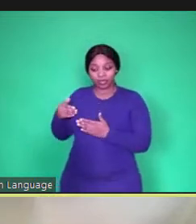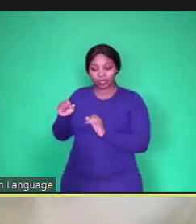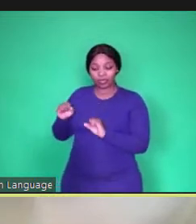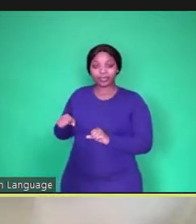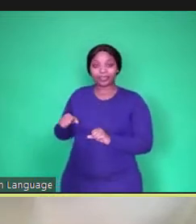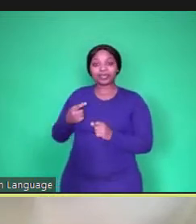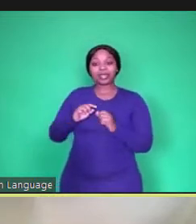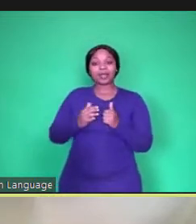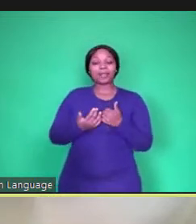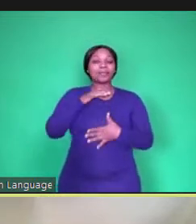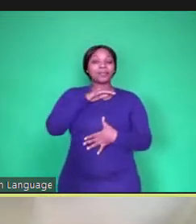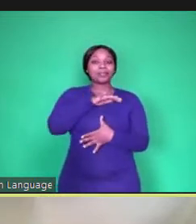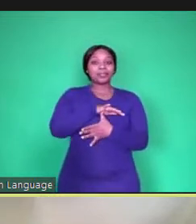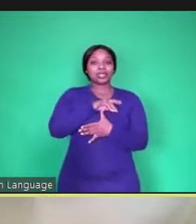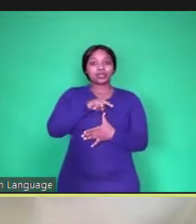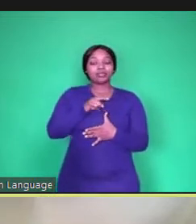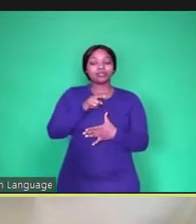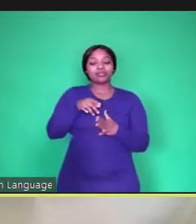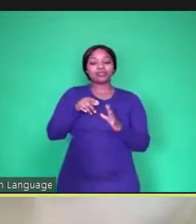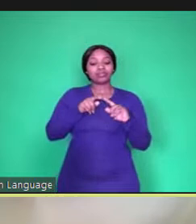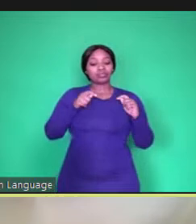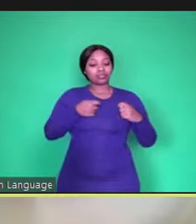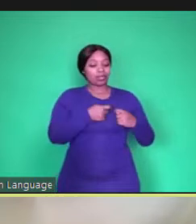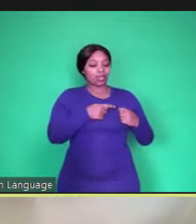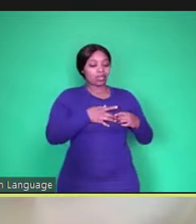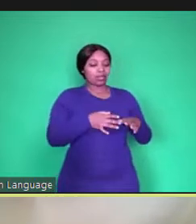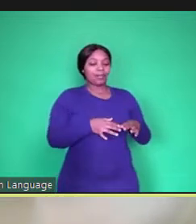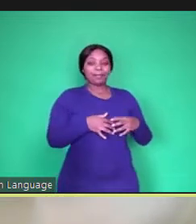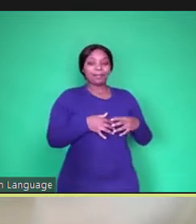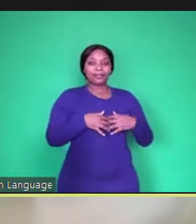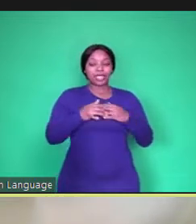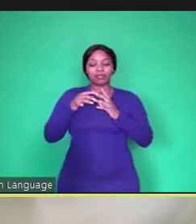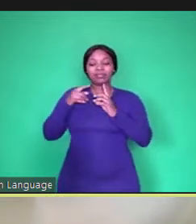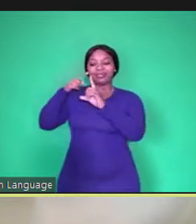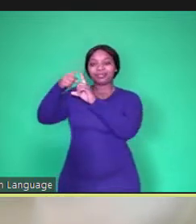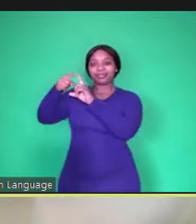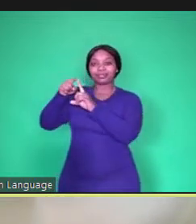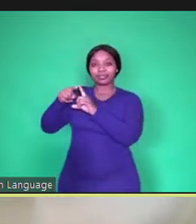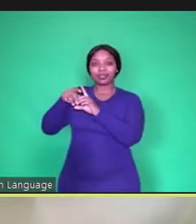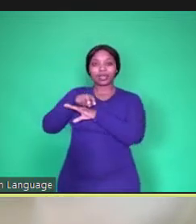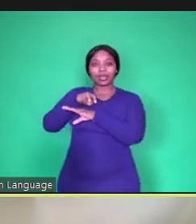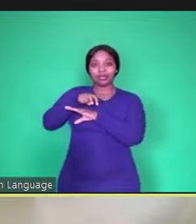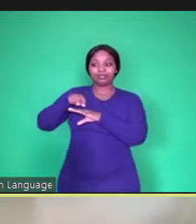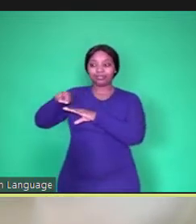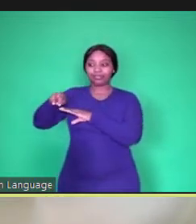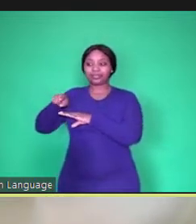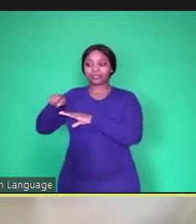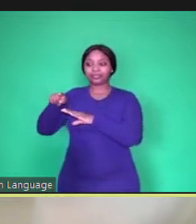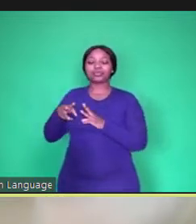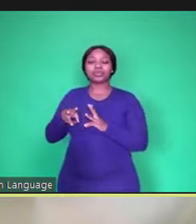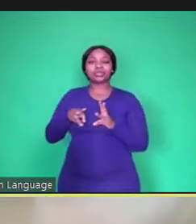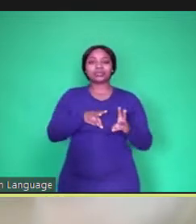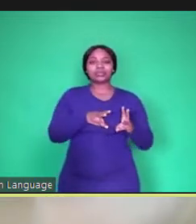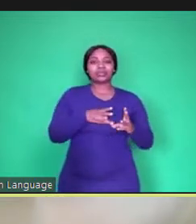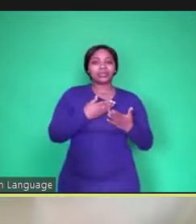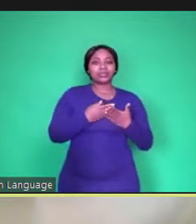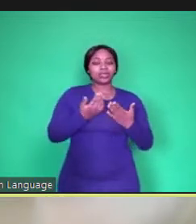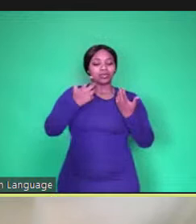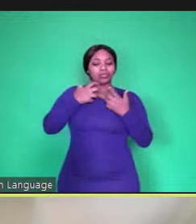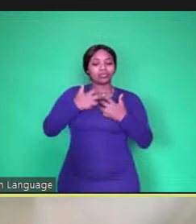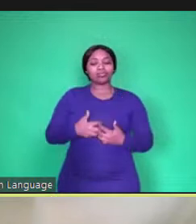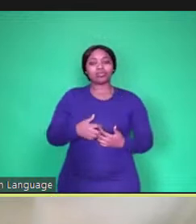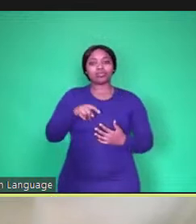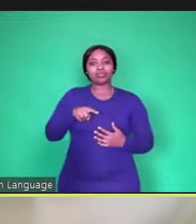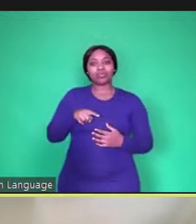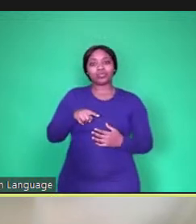team initiated a study called Migrant Health Follow-up Study, which is a follow-up to a study that was conducted around 2012 and